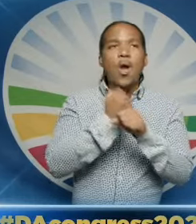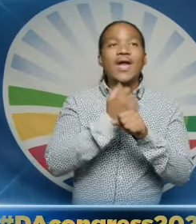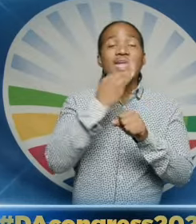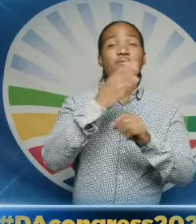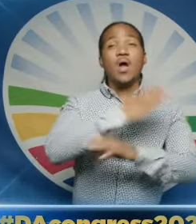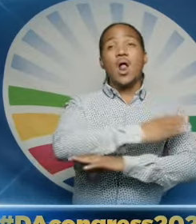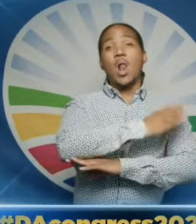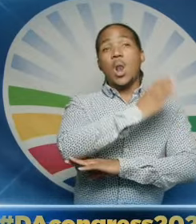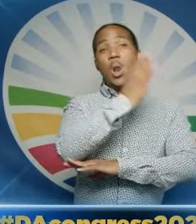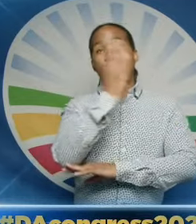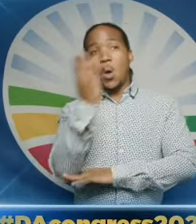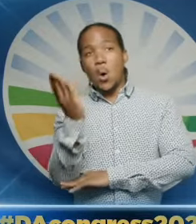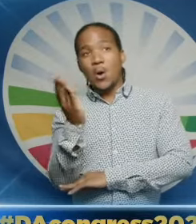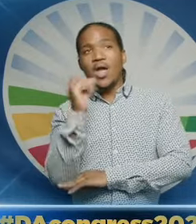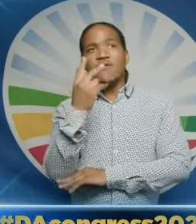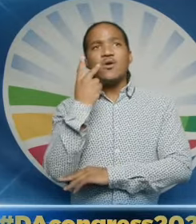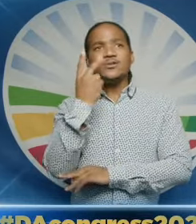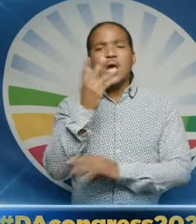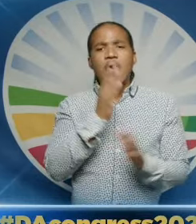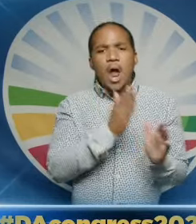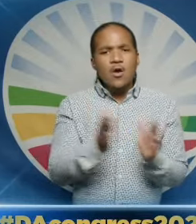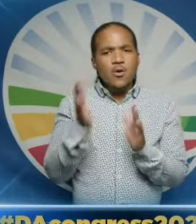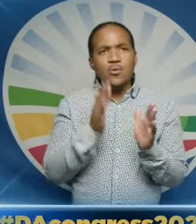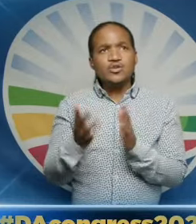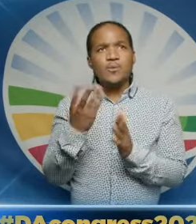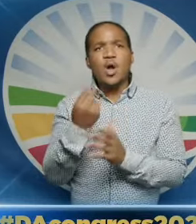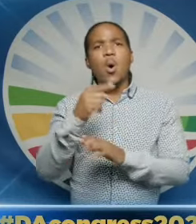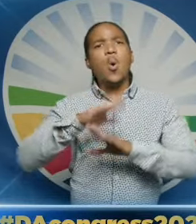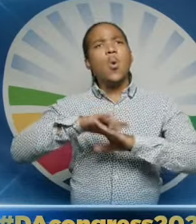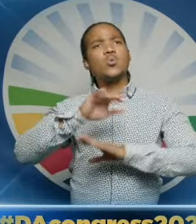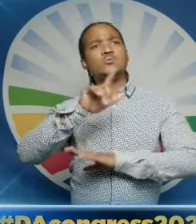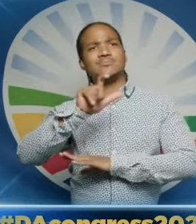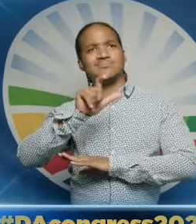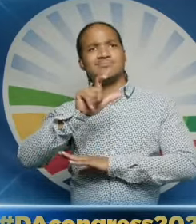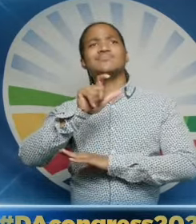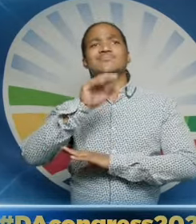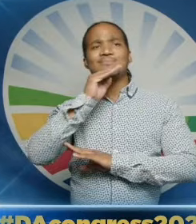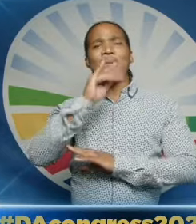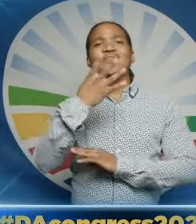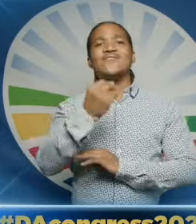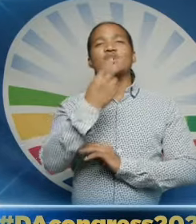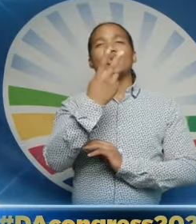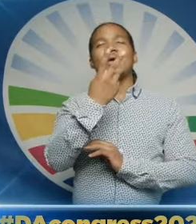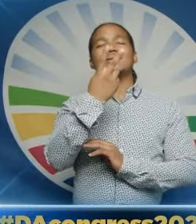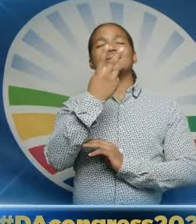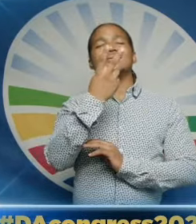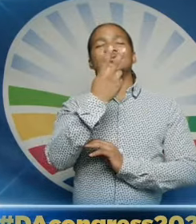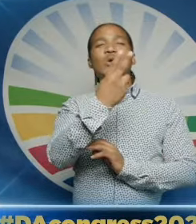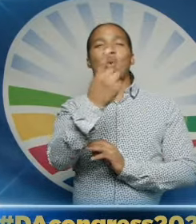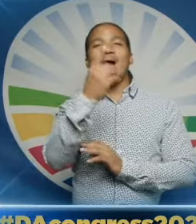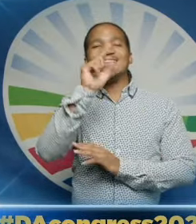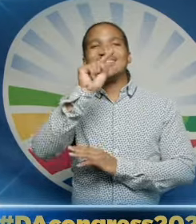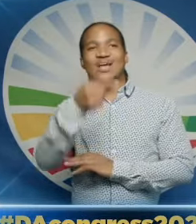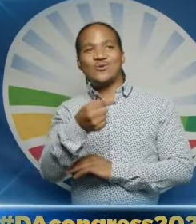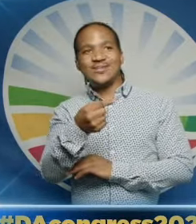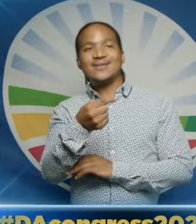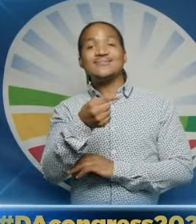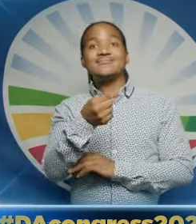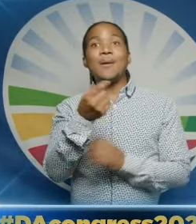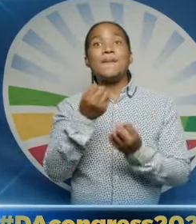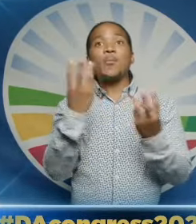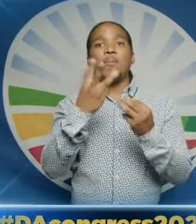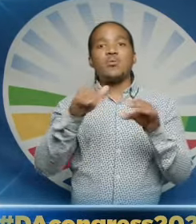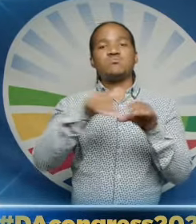day, because if you look at all the elections we're having on Sunday, we would have to capture 21,050 entries.